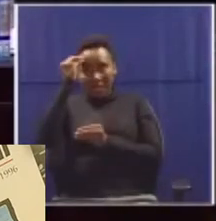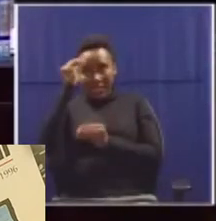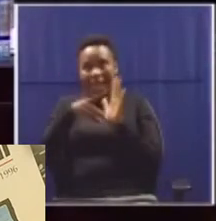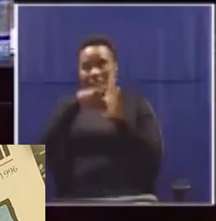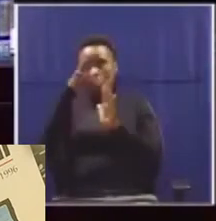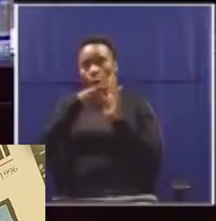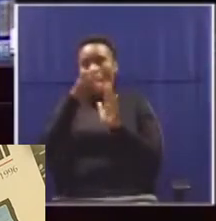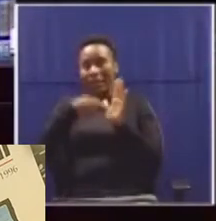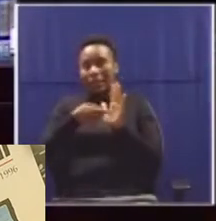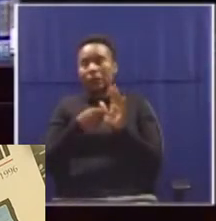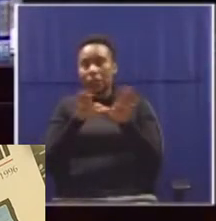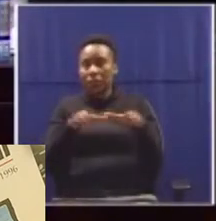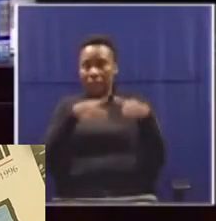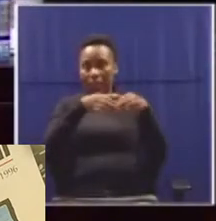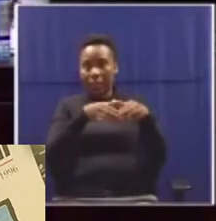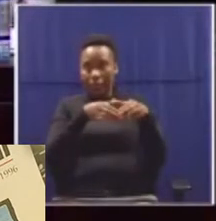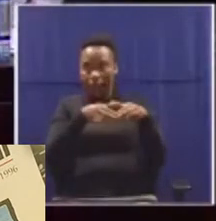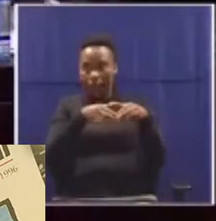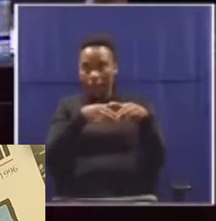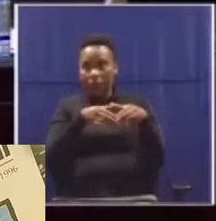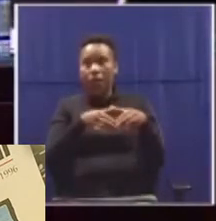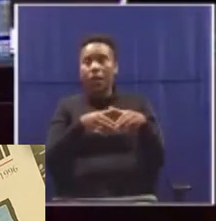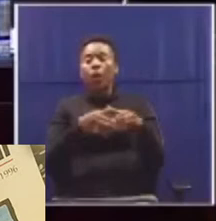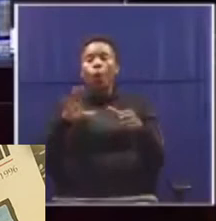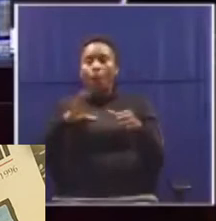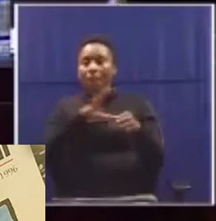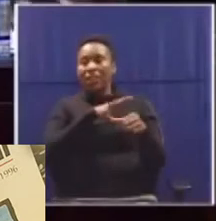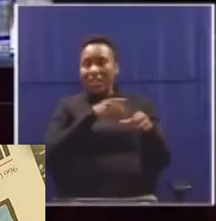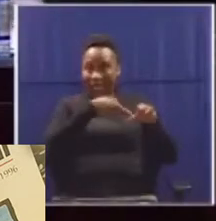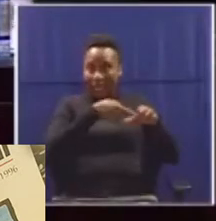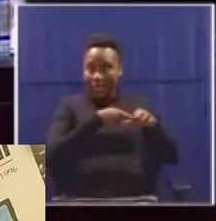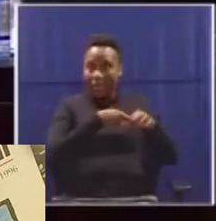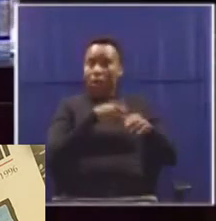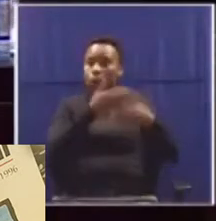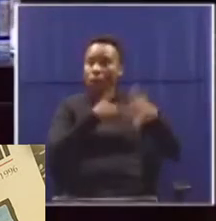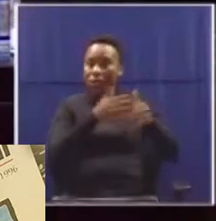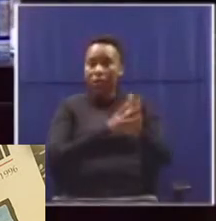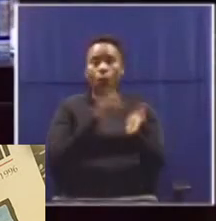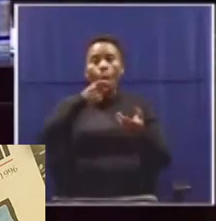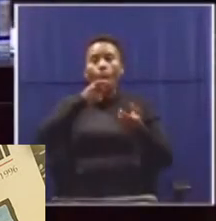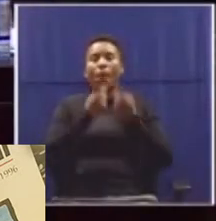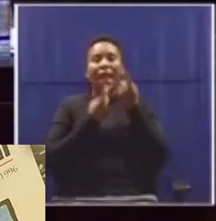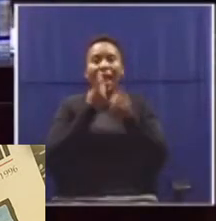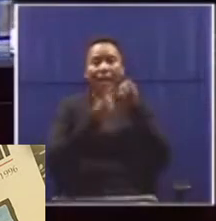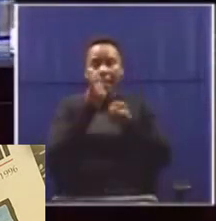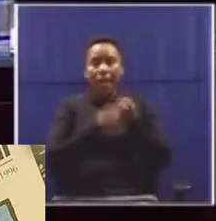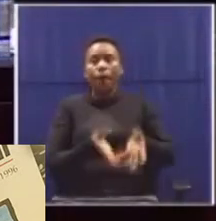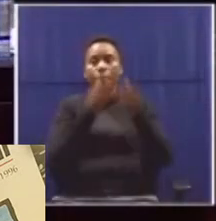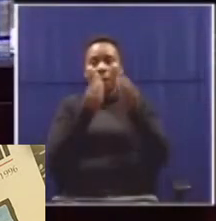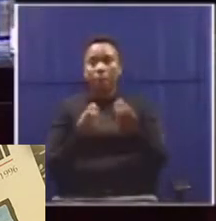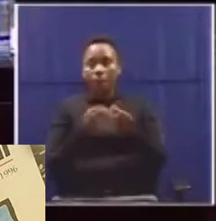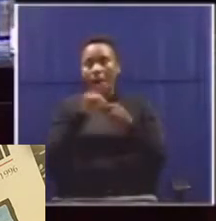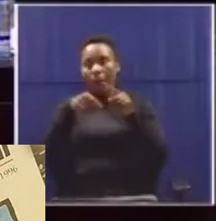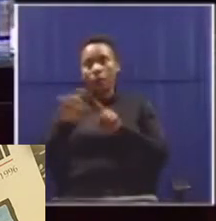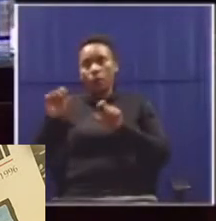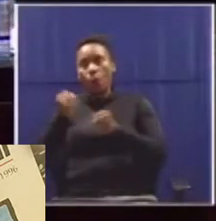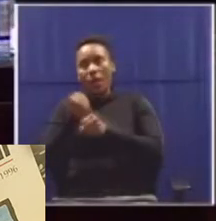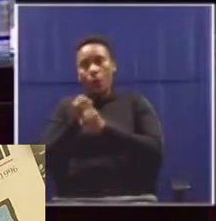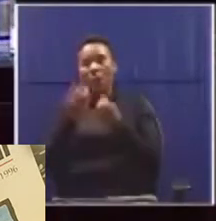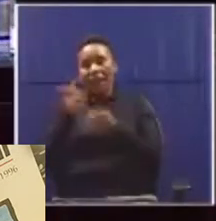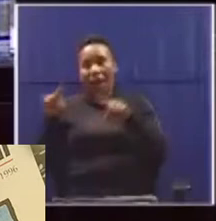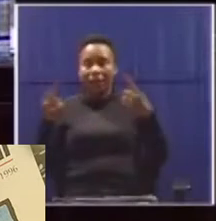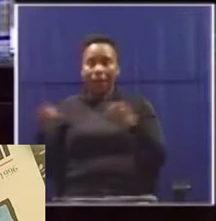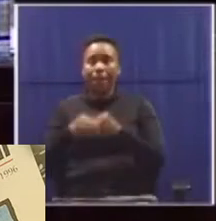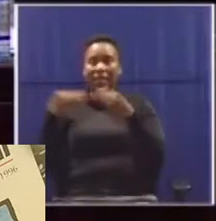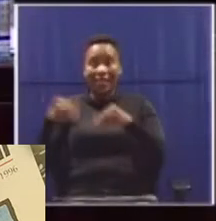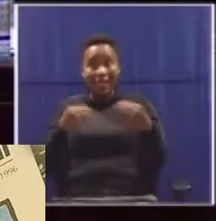sector the commission will process complain which are received regarding their dealing with other business and